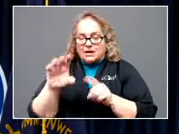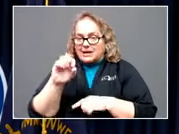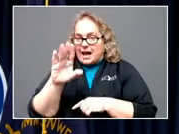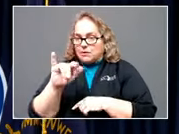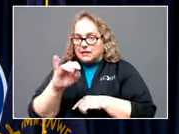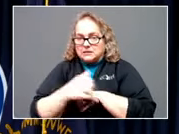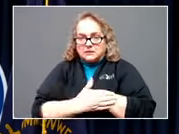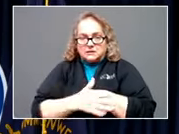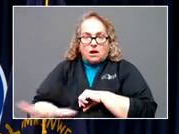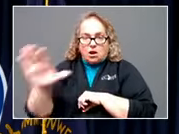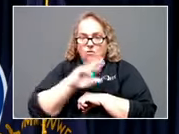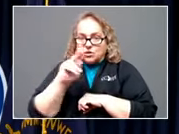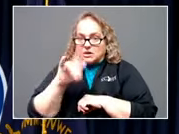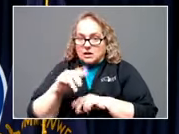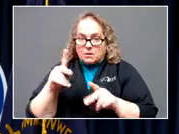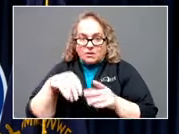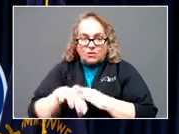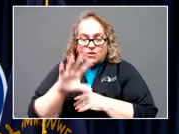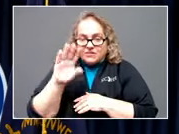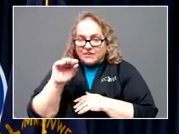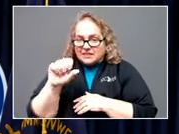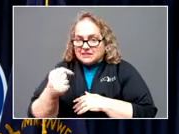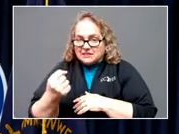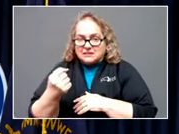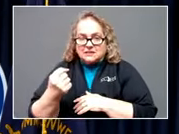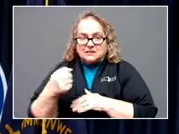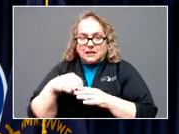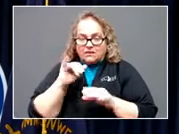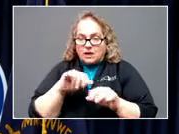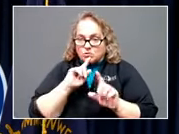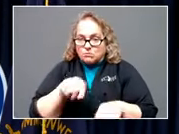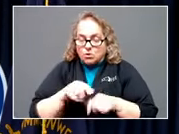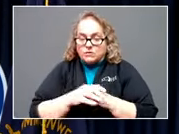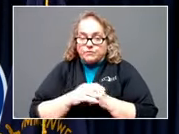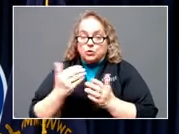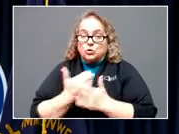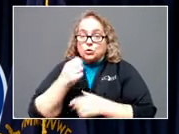their 50s, certainly in that report. On New Year's Eve,